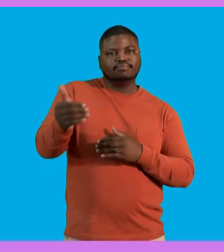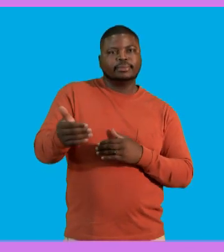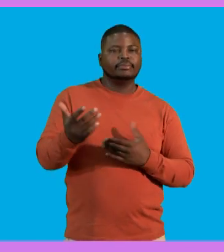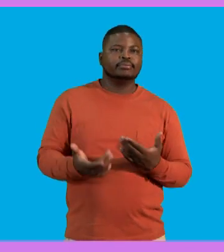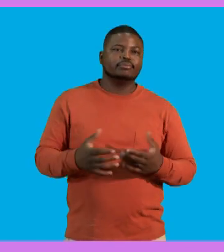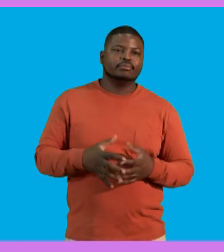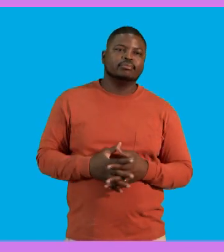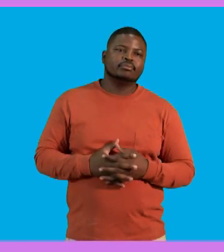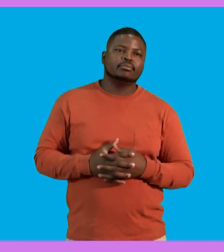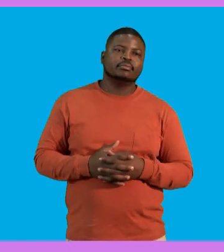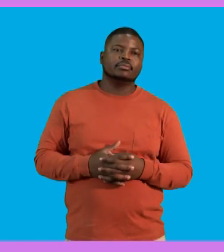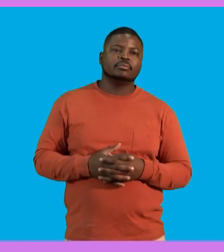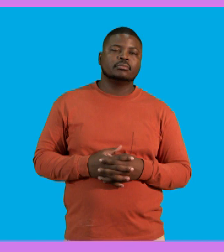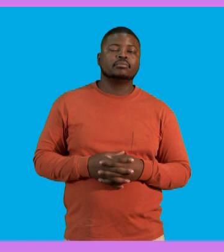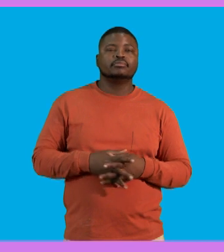billing.